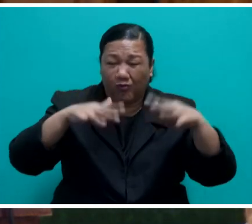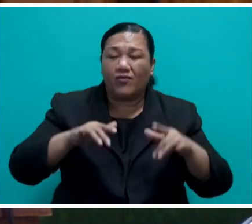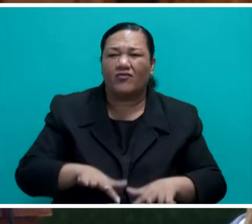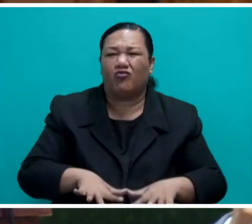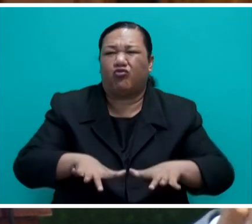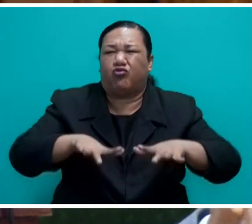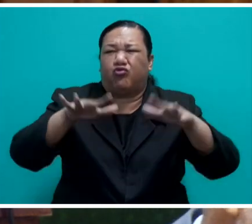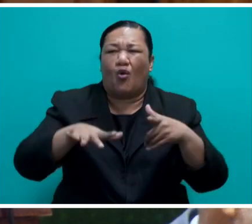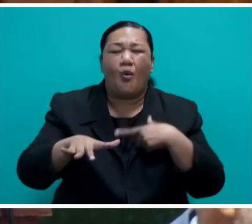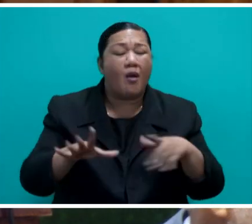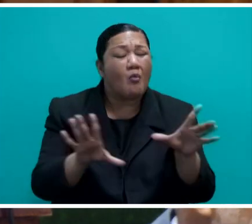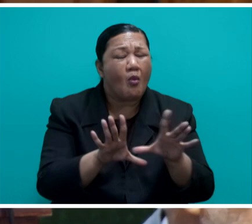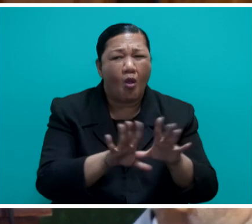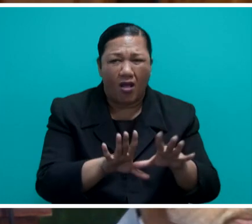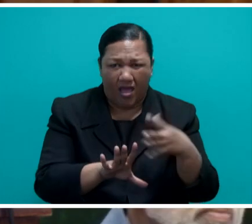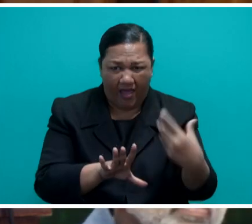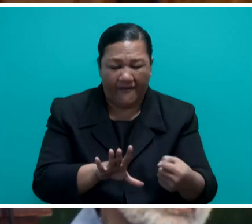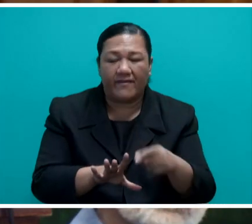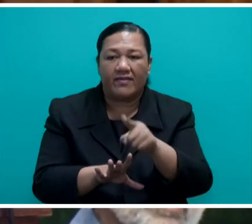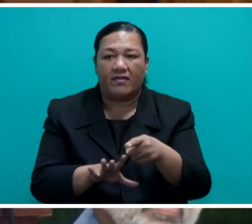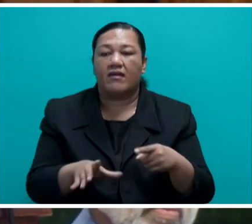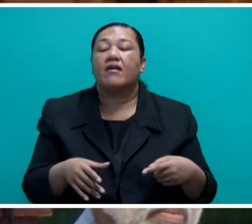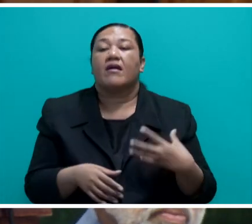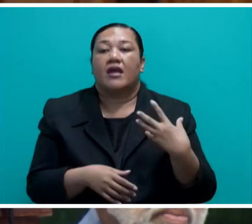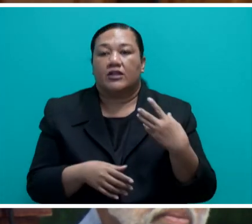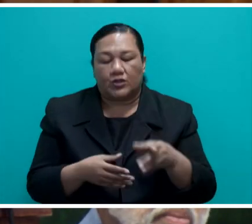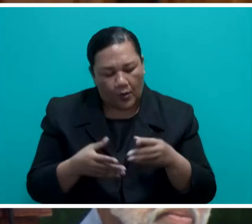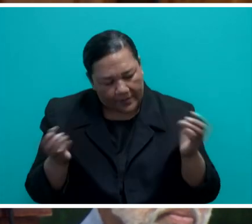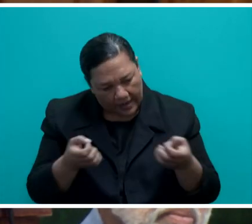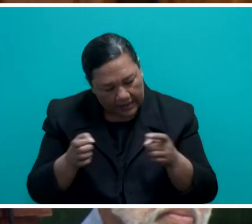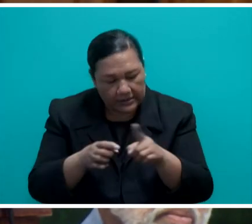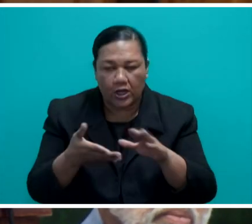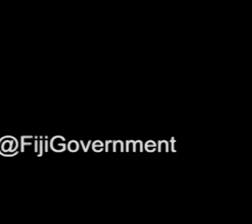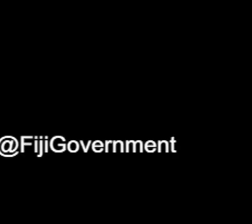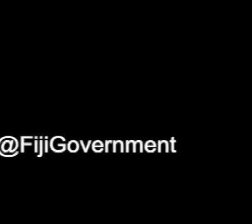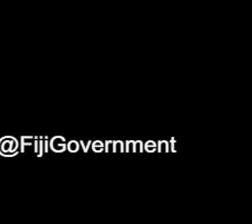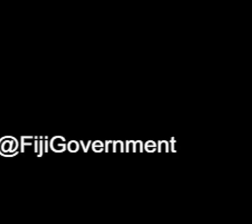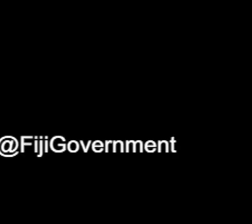hardships within our communities. I thank you, Mr. Speaker, sir.